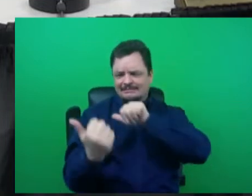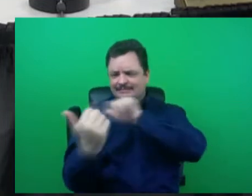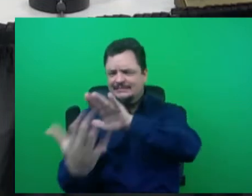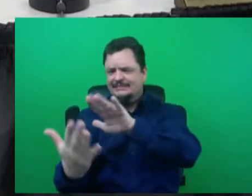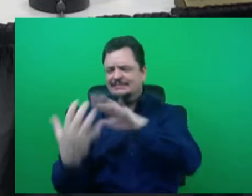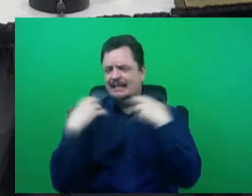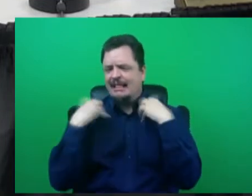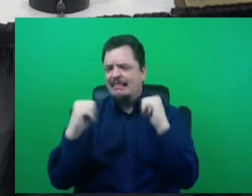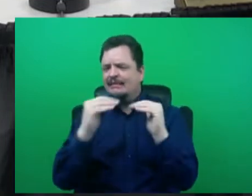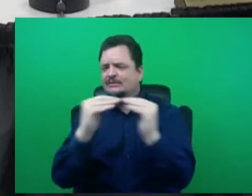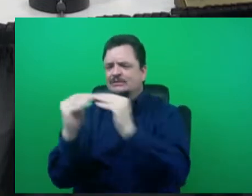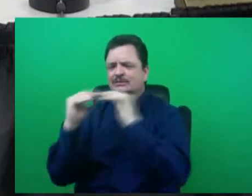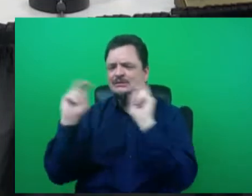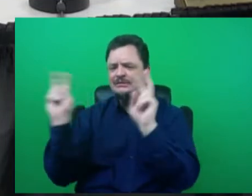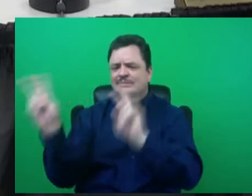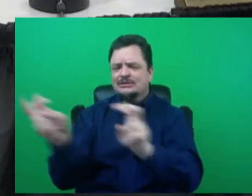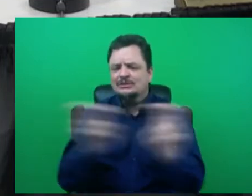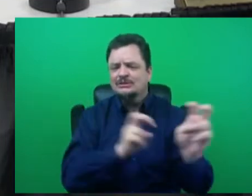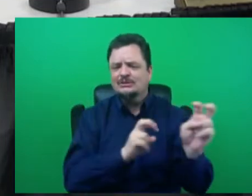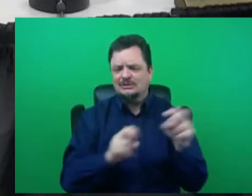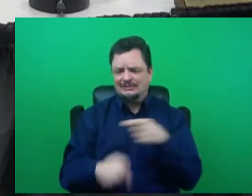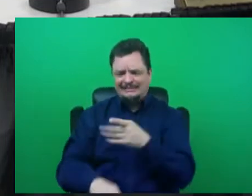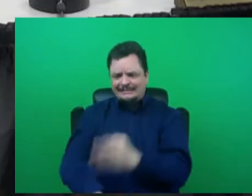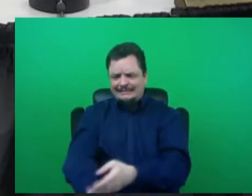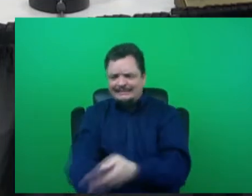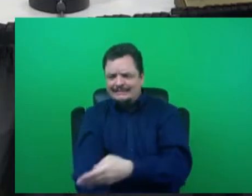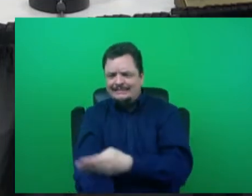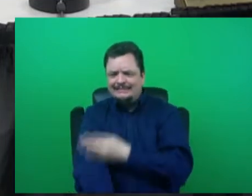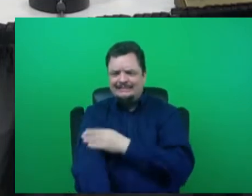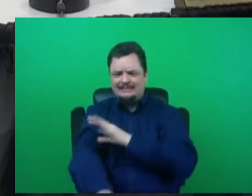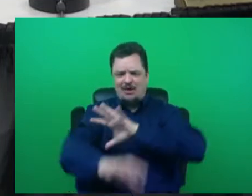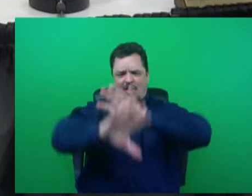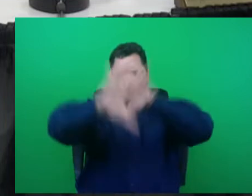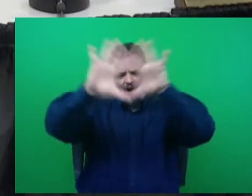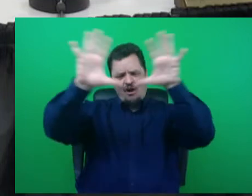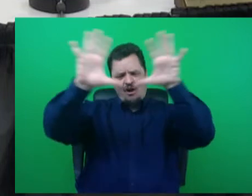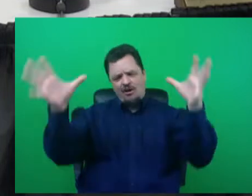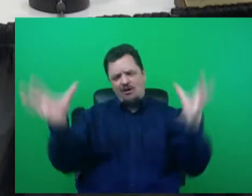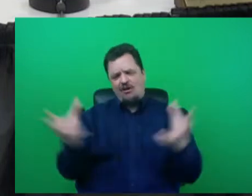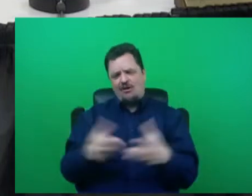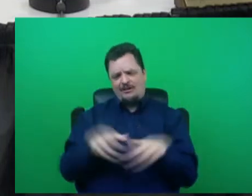improving overall community health. And so on